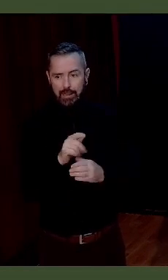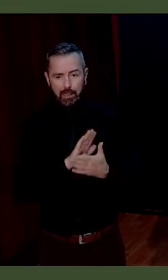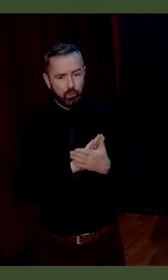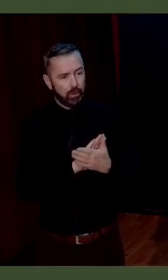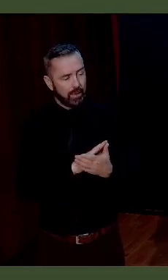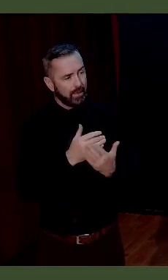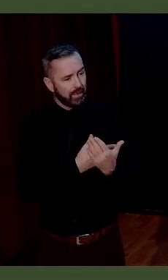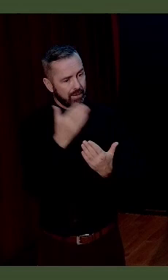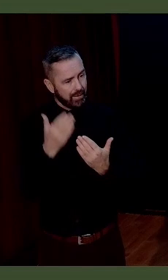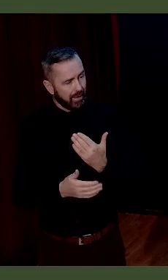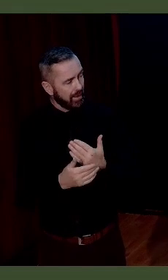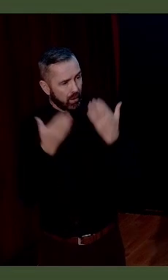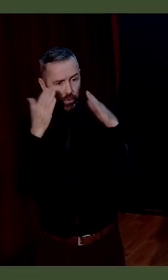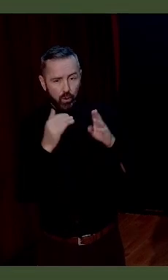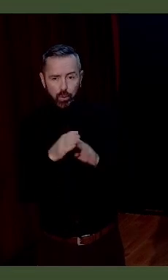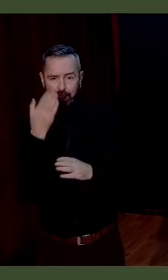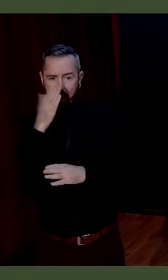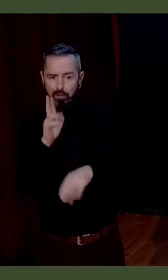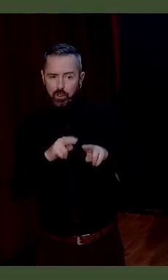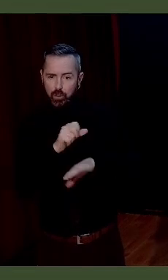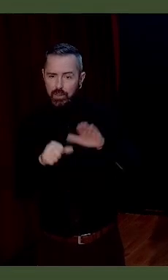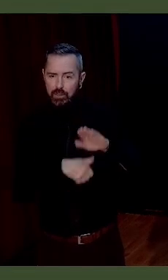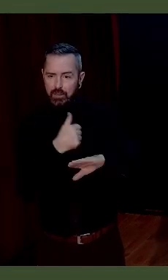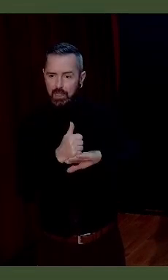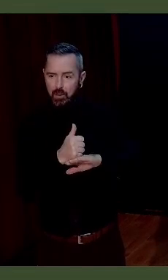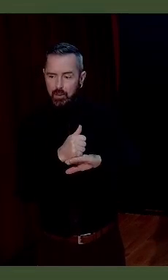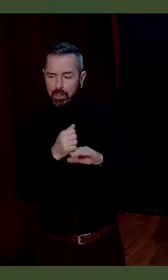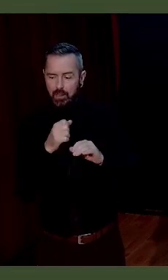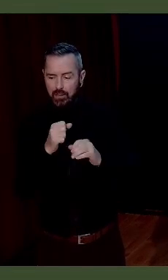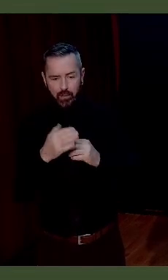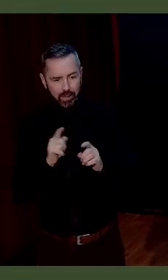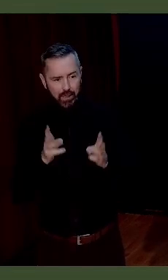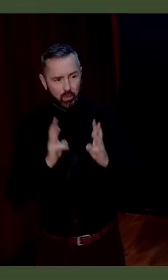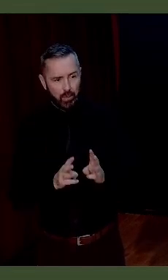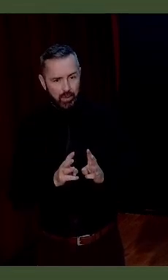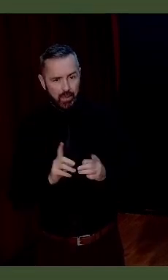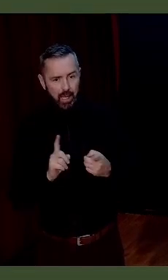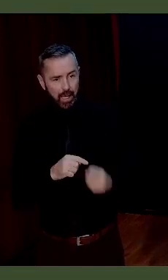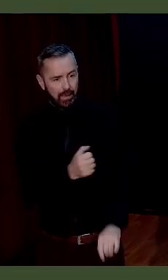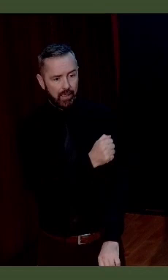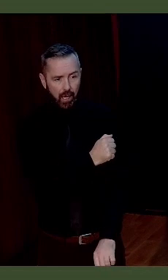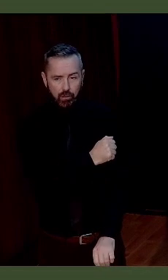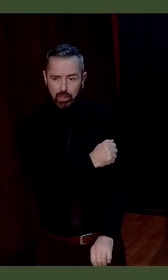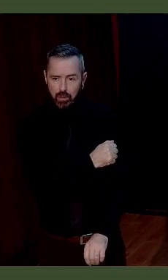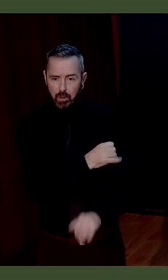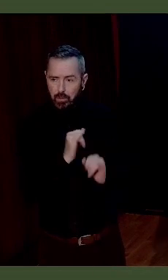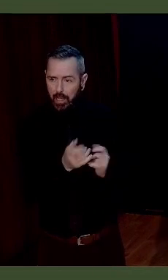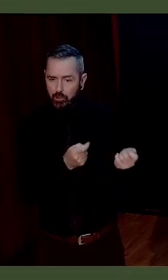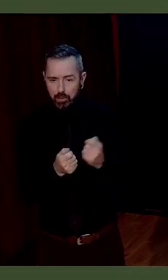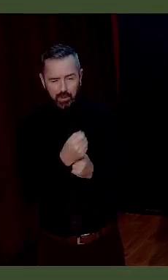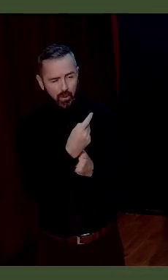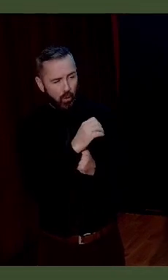side is reflected in the attitude of the newly formed state to these women. It's our incarceration and mistreatment of hundreds of